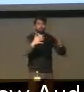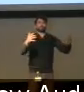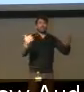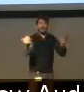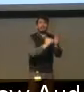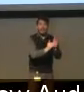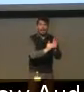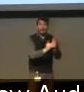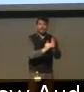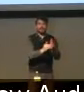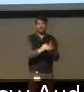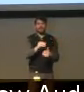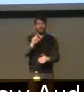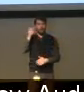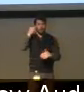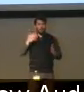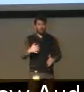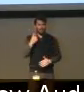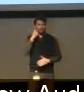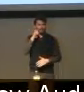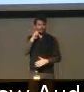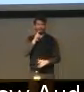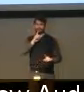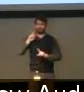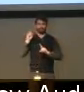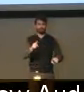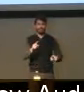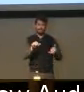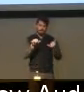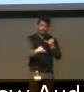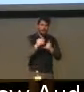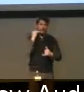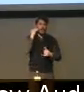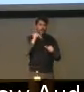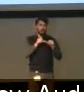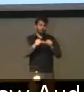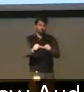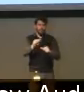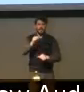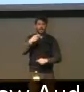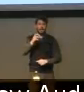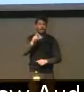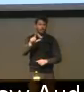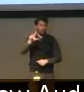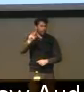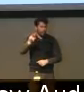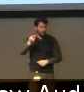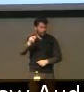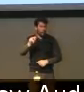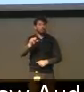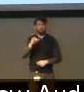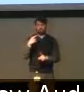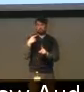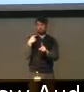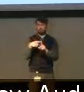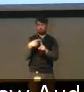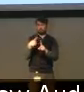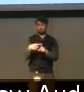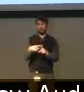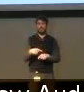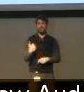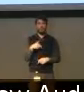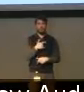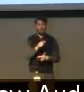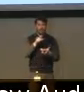through April 30th. So I think that's very good, and that will considerably help. But we want to understand from our data how we'd have an